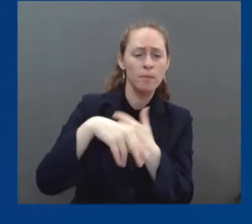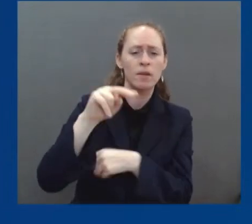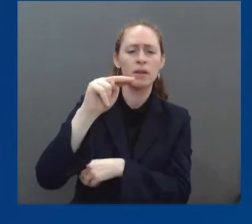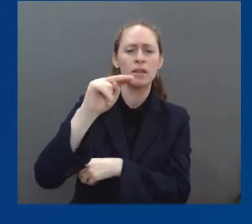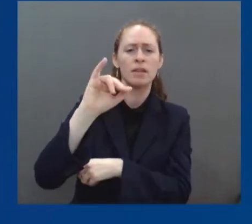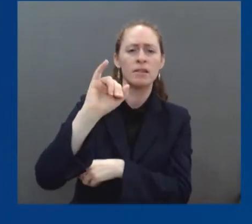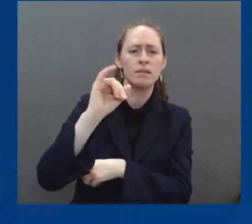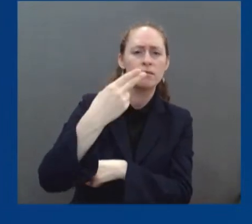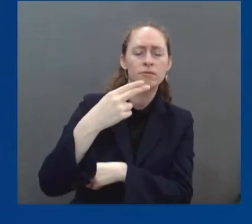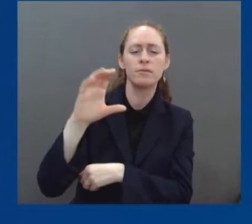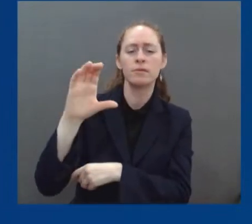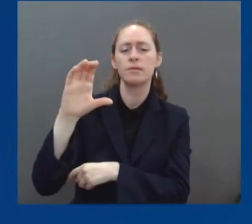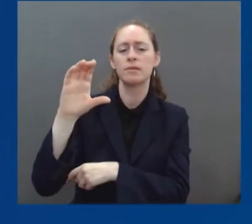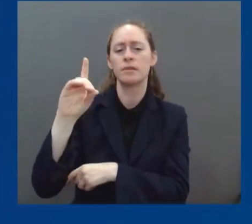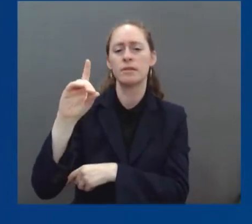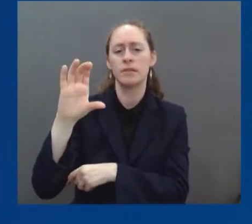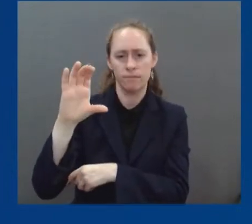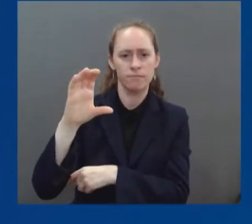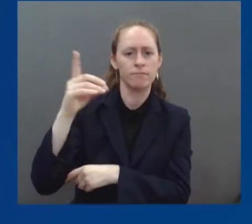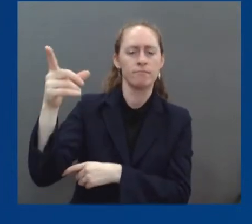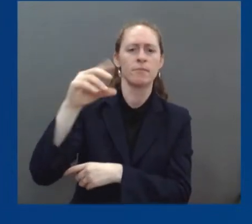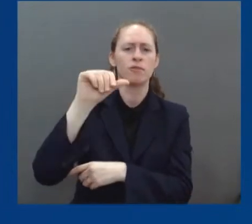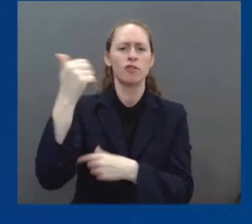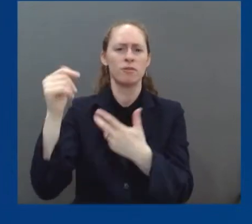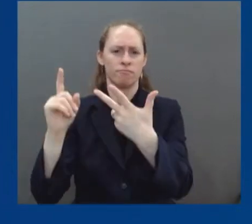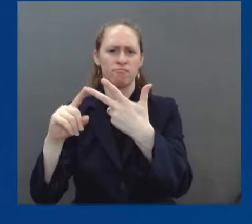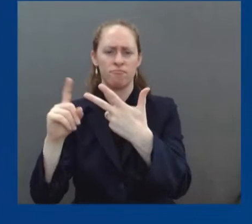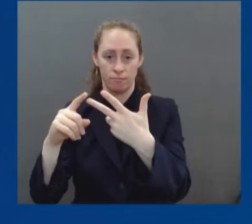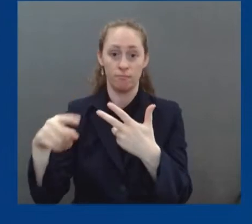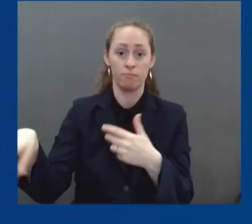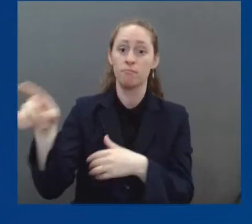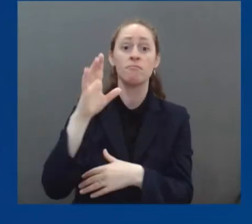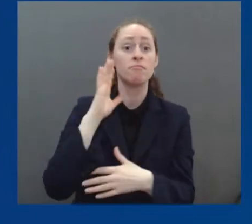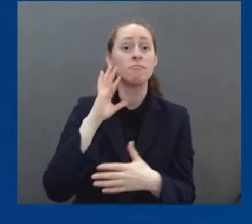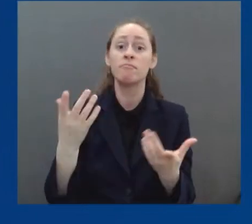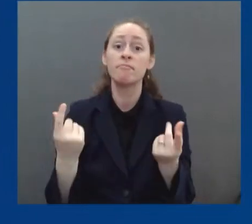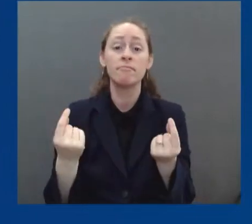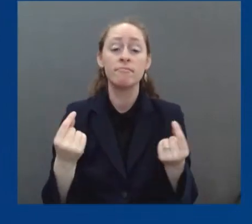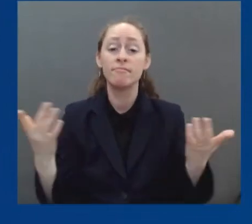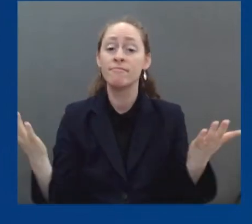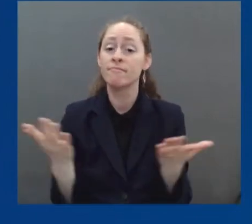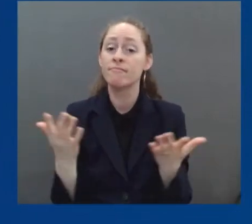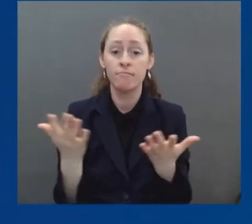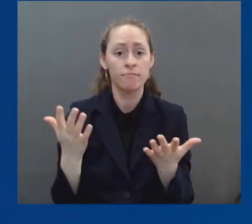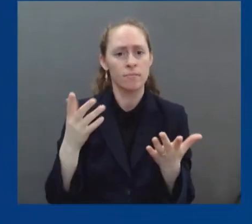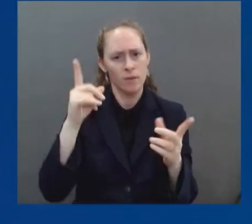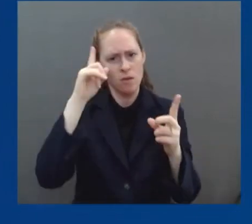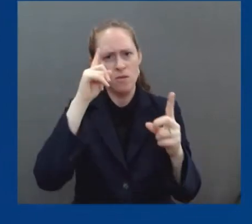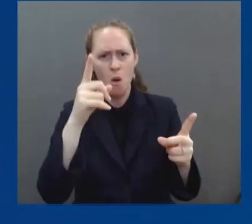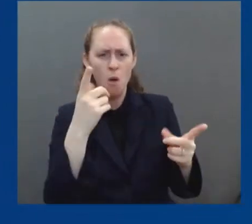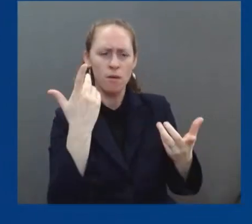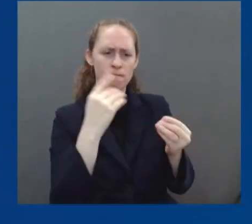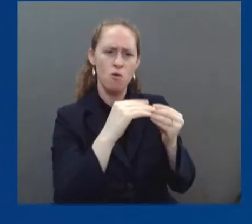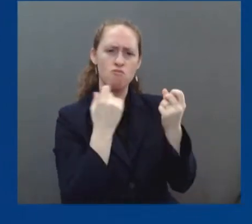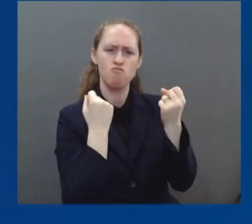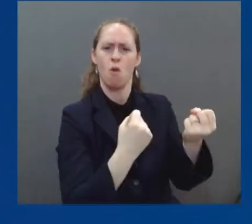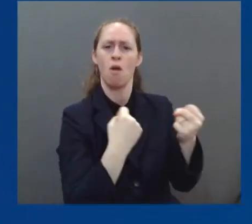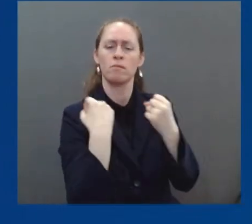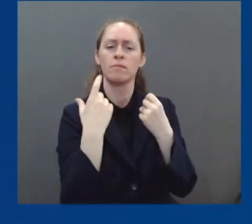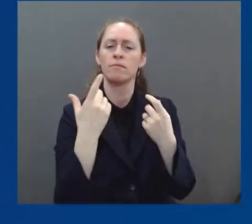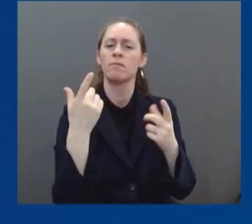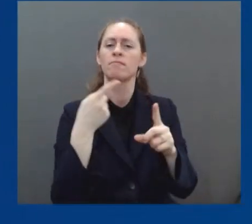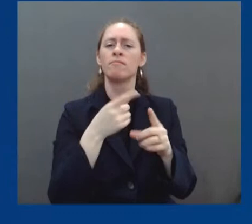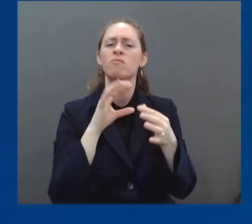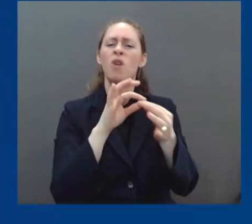landmark $1.1 billion Recover Initiative, to better understand long COVID and accelerate